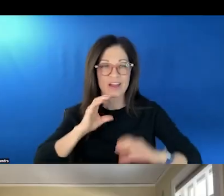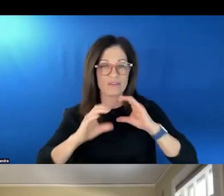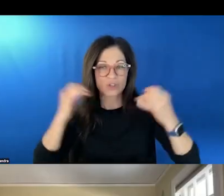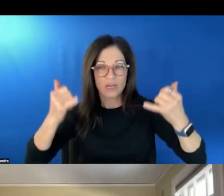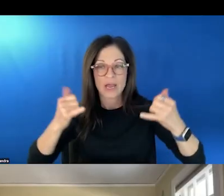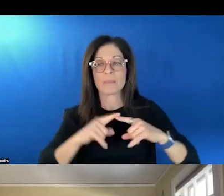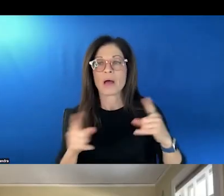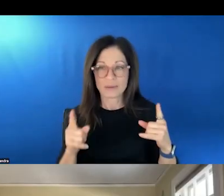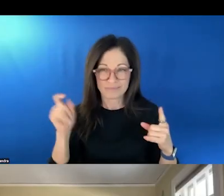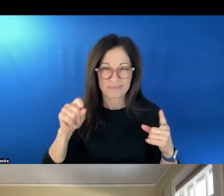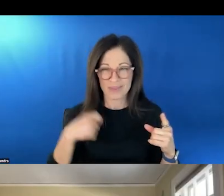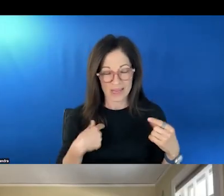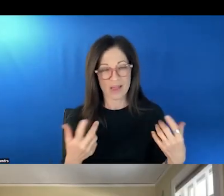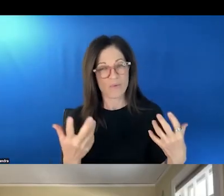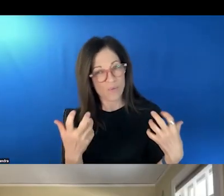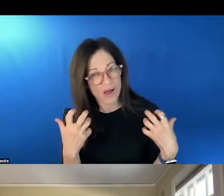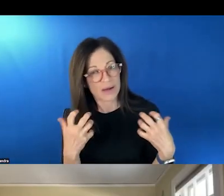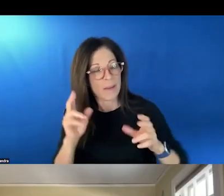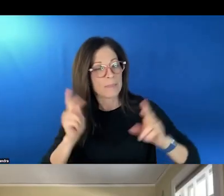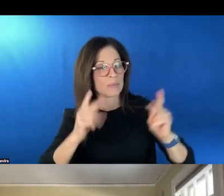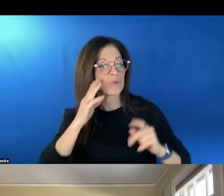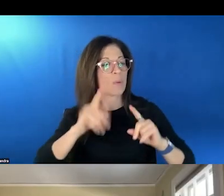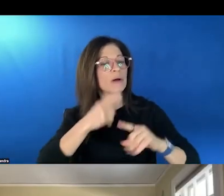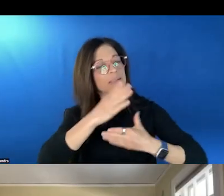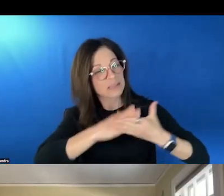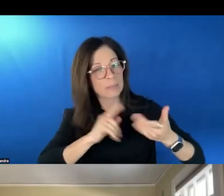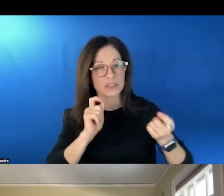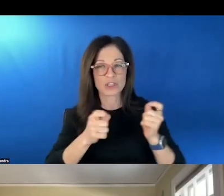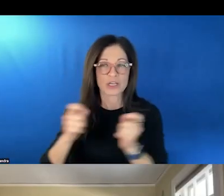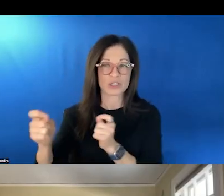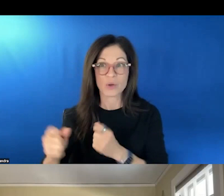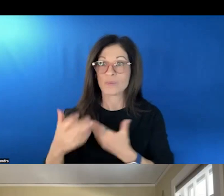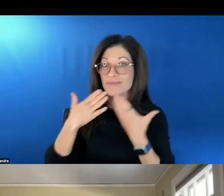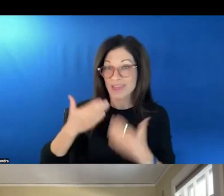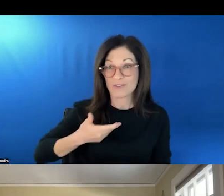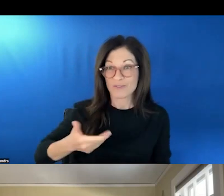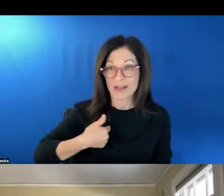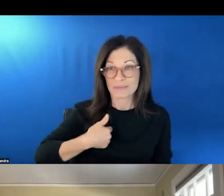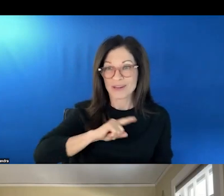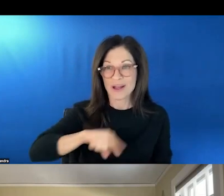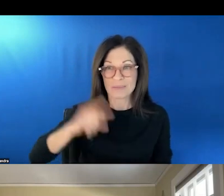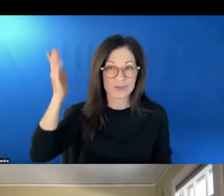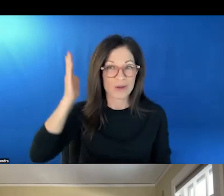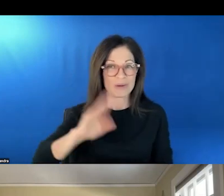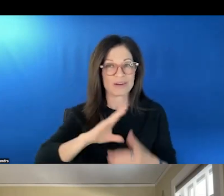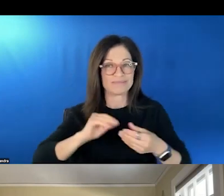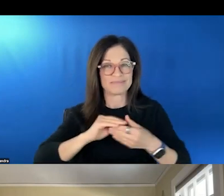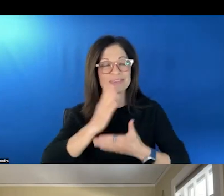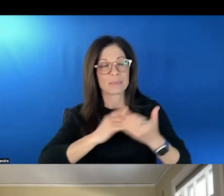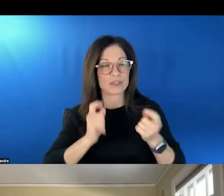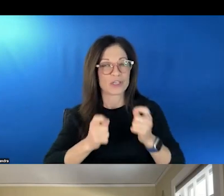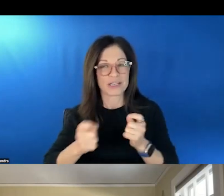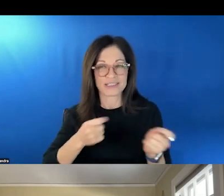did want folks to know about some changes. So thanks for inviting me to come and speak about some of the changes that we are